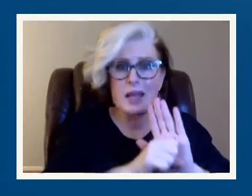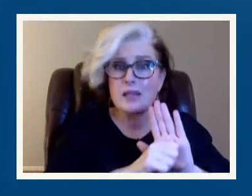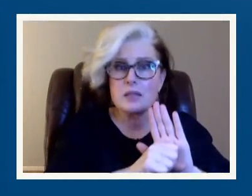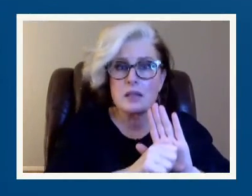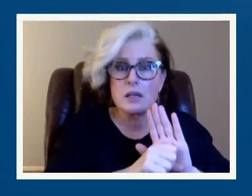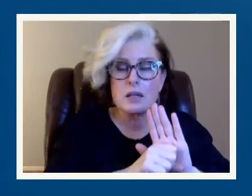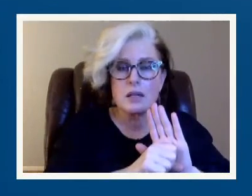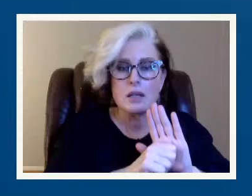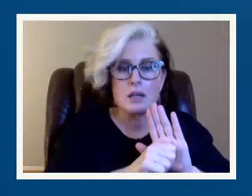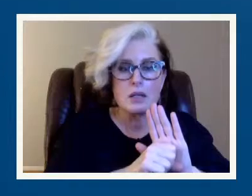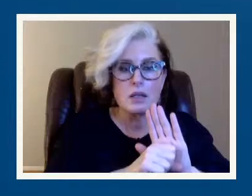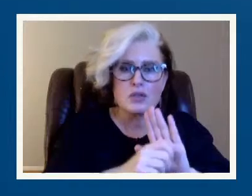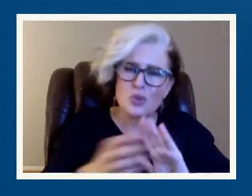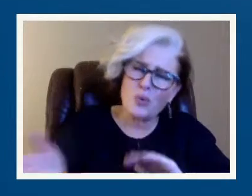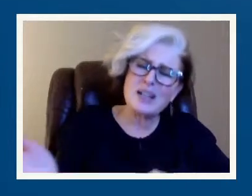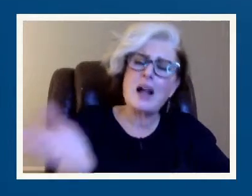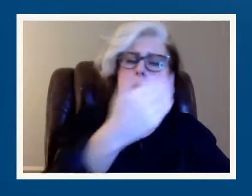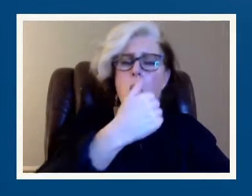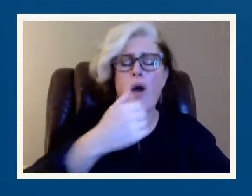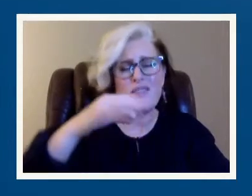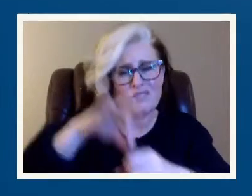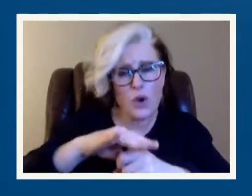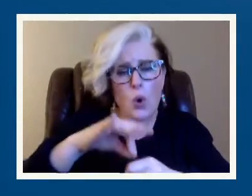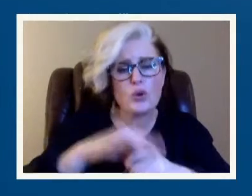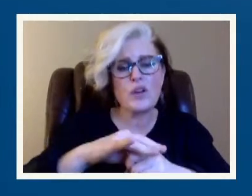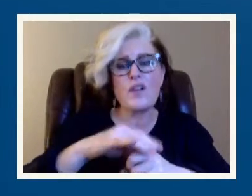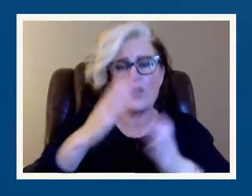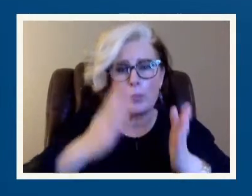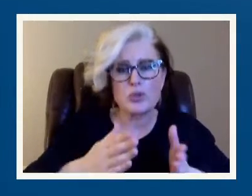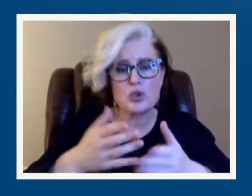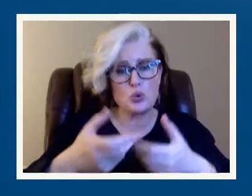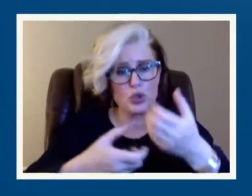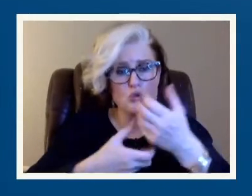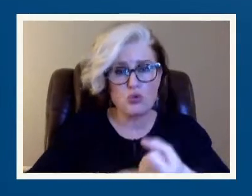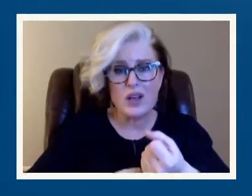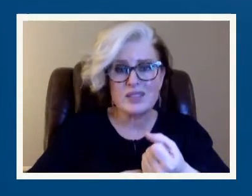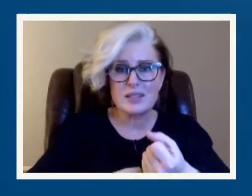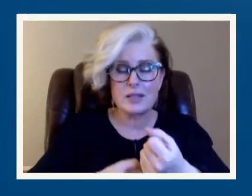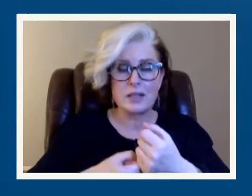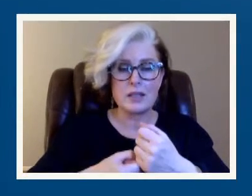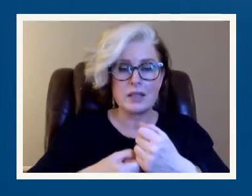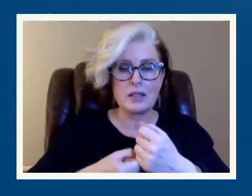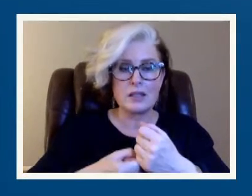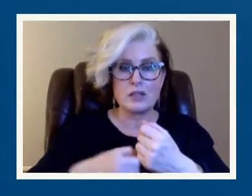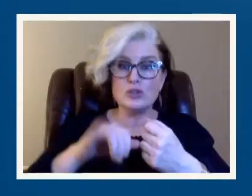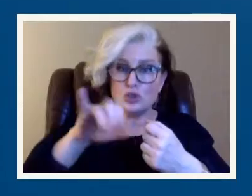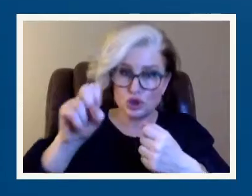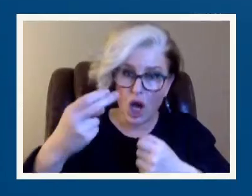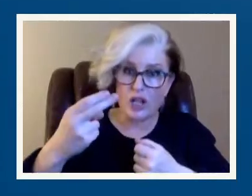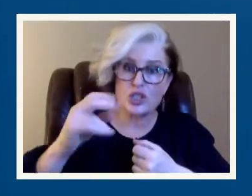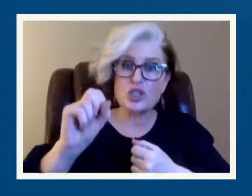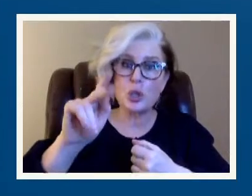So let's get out and vote for somebody you can trust. Josh Shapiro.